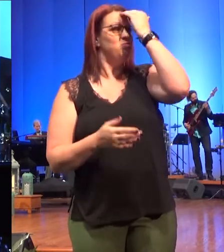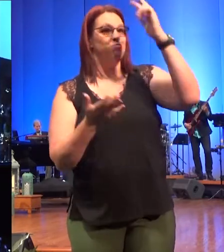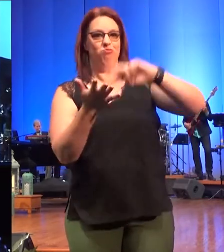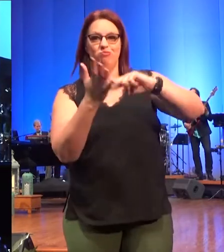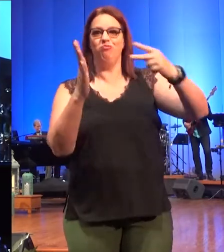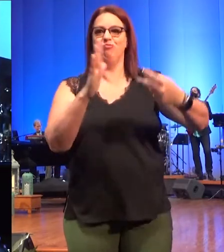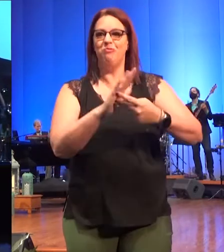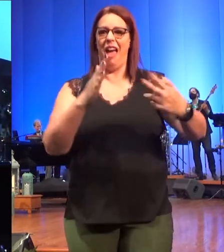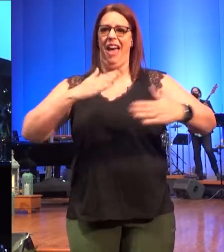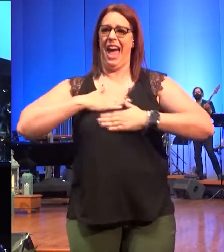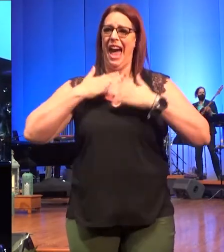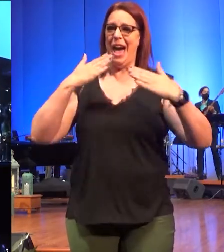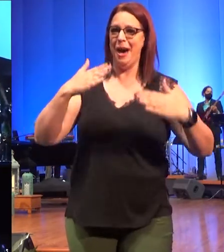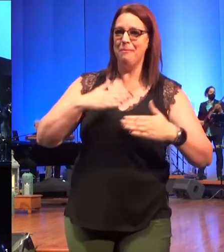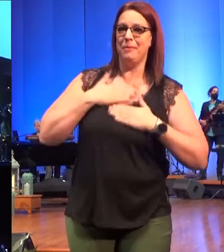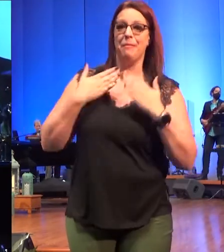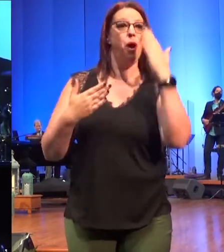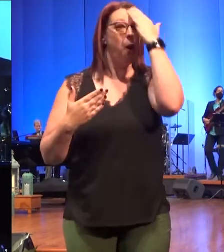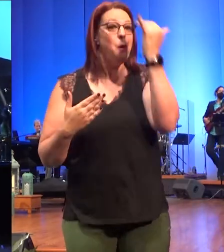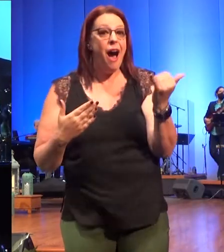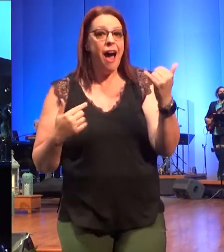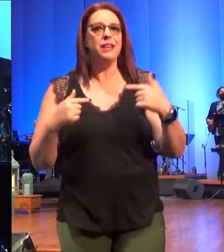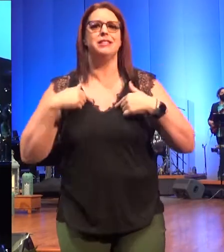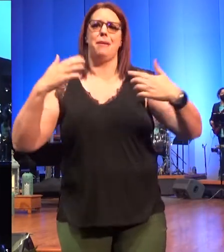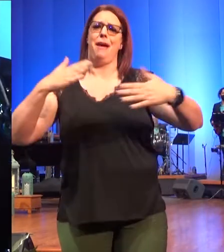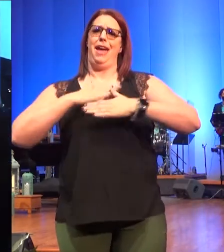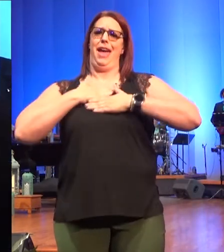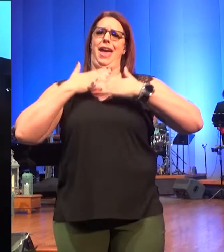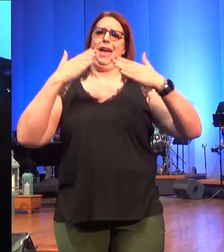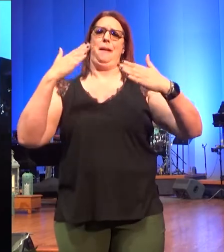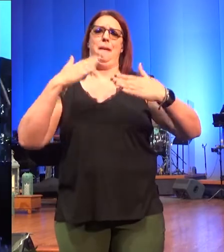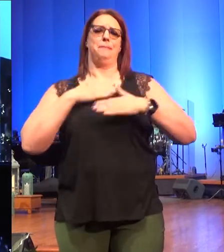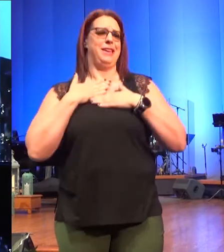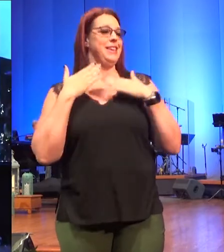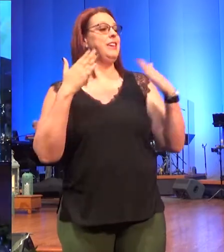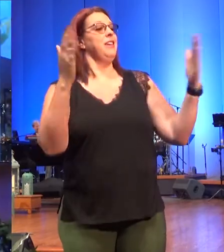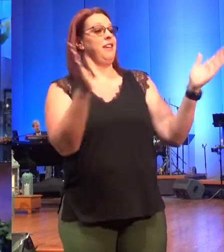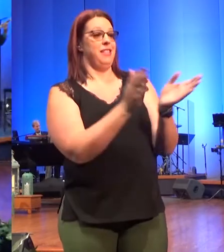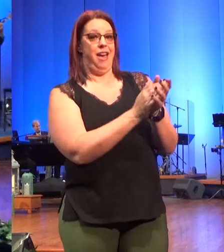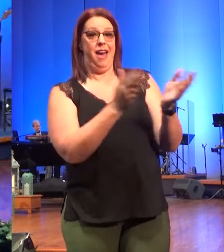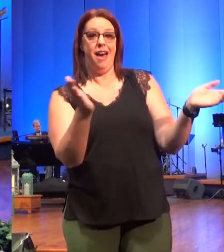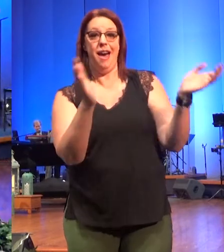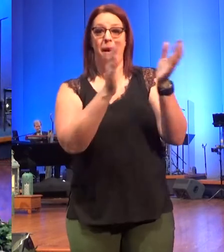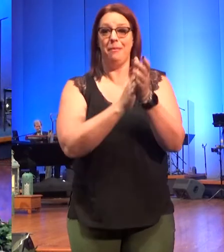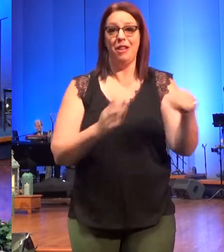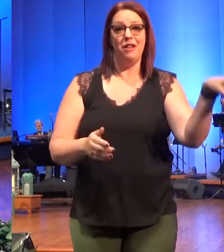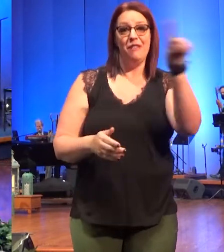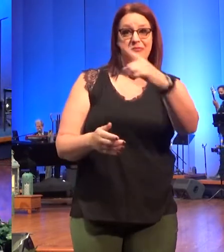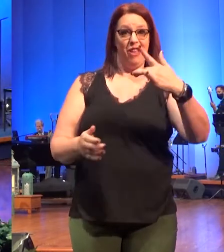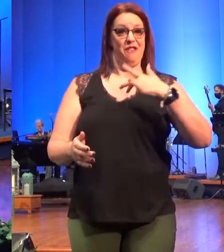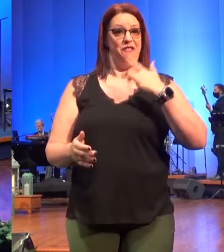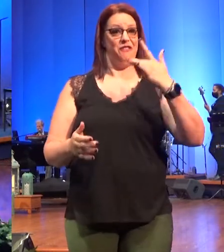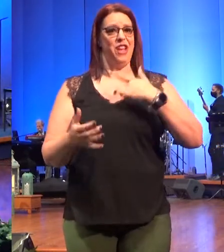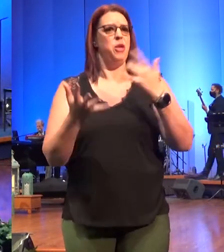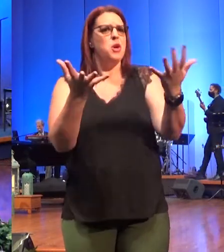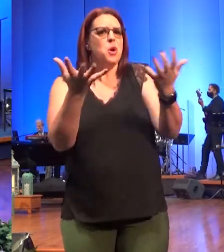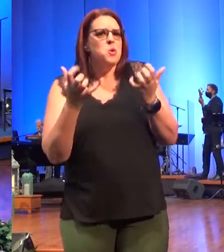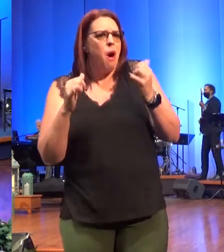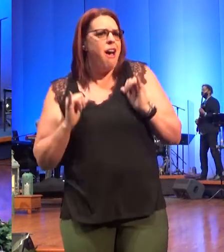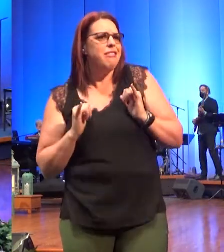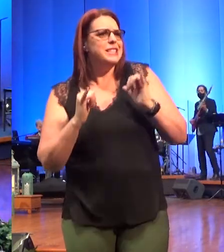happiness is to you. Hey, because I'm not alone if you feel like that's what you wanna